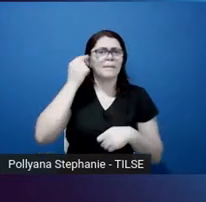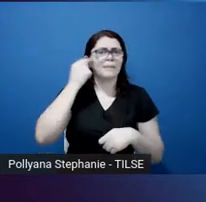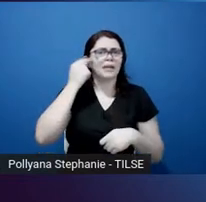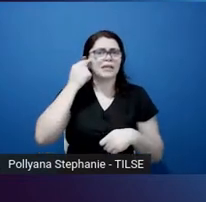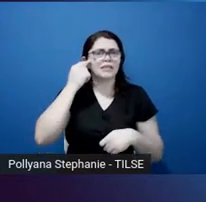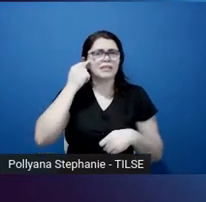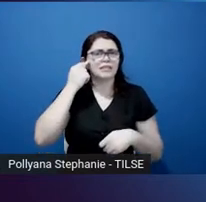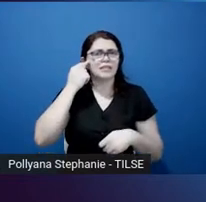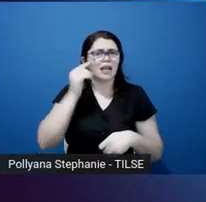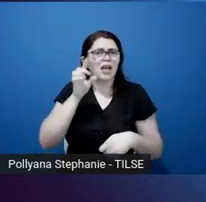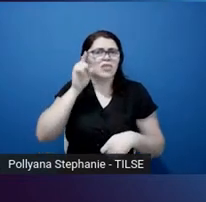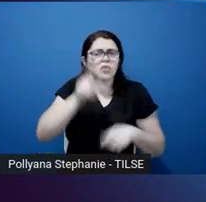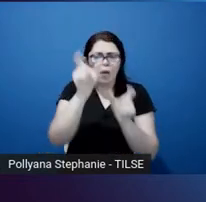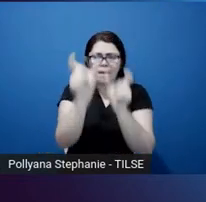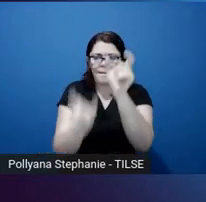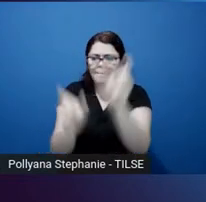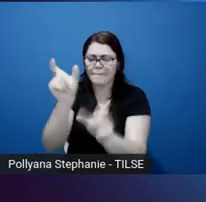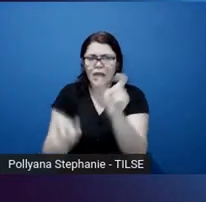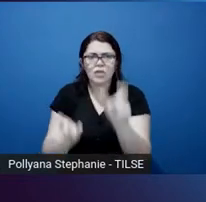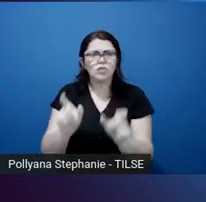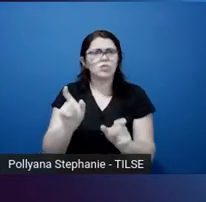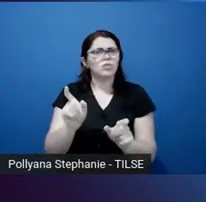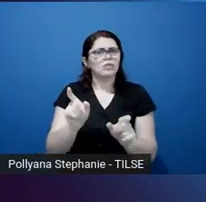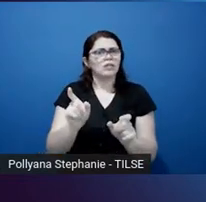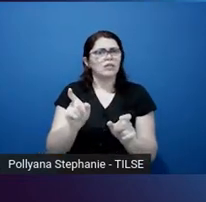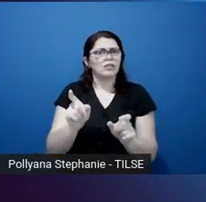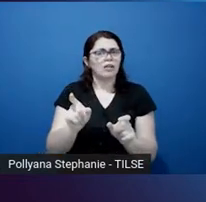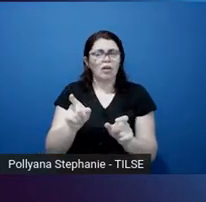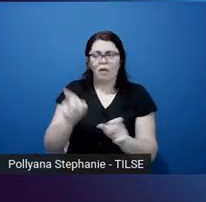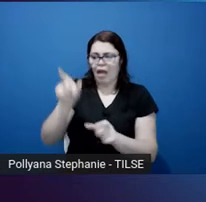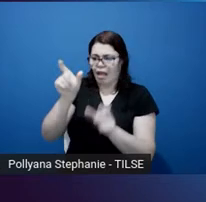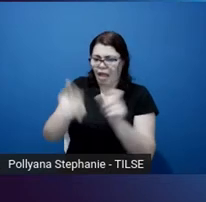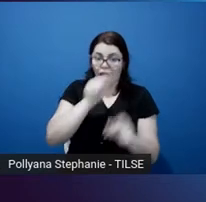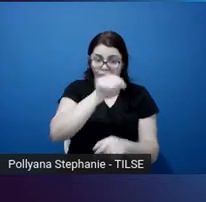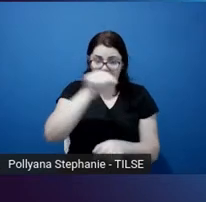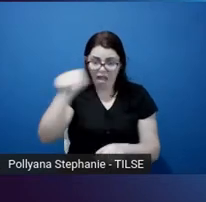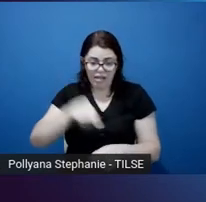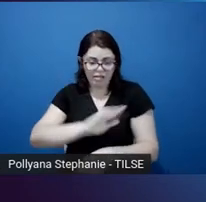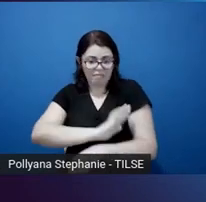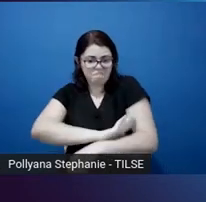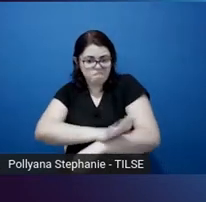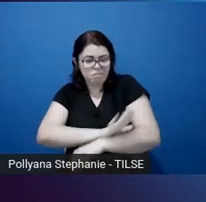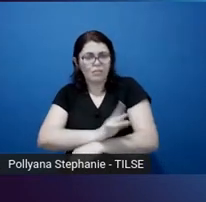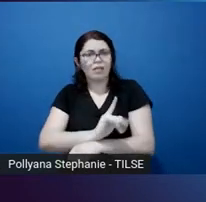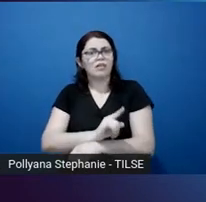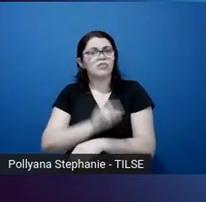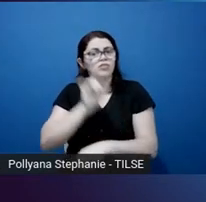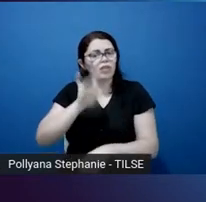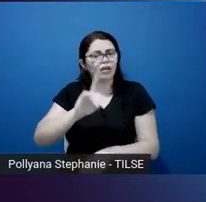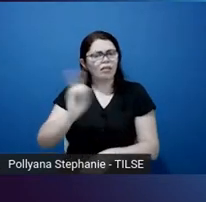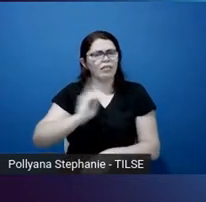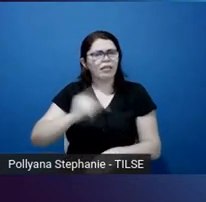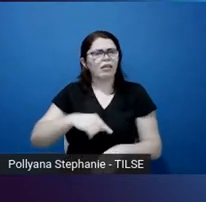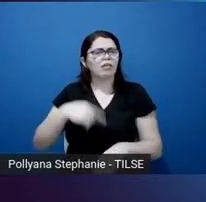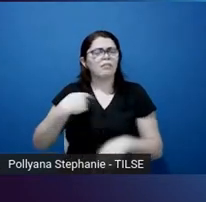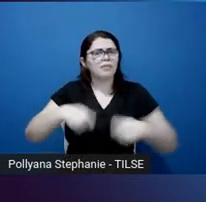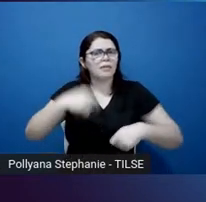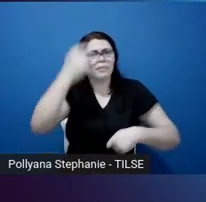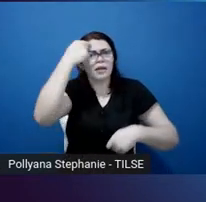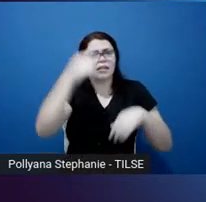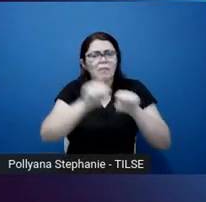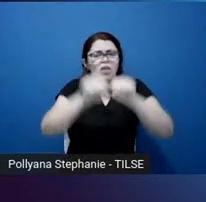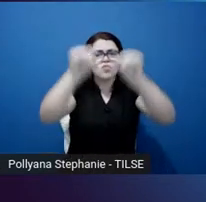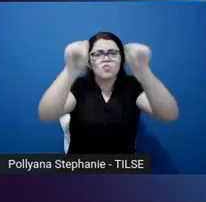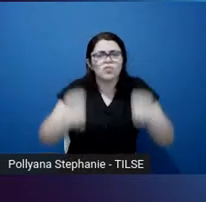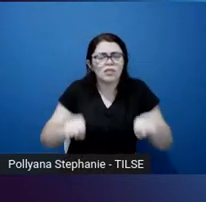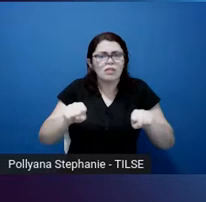just individuals who are racist, but also the system of racism and how it